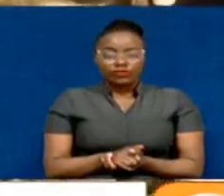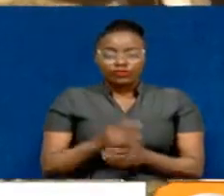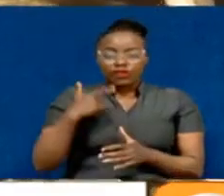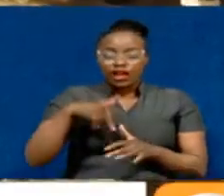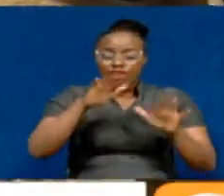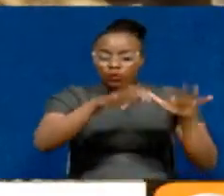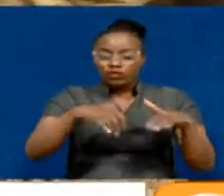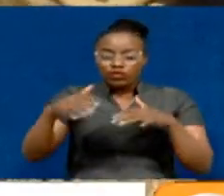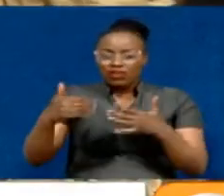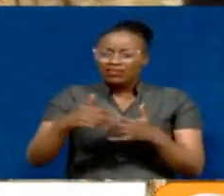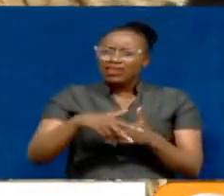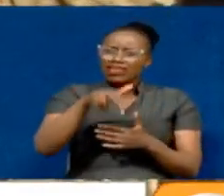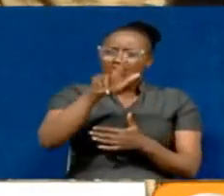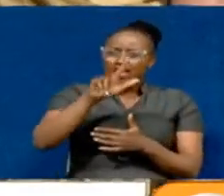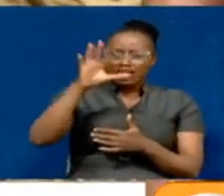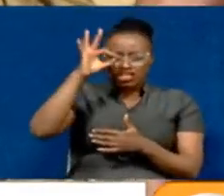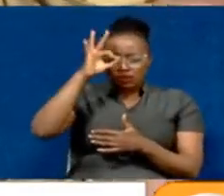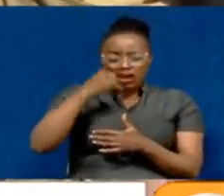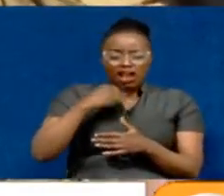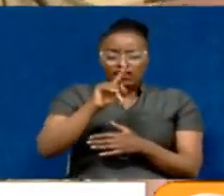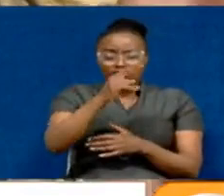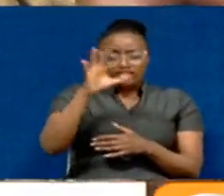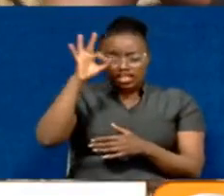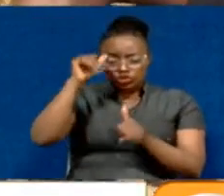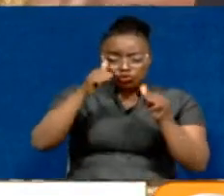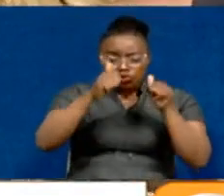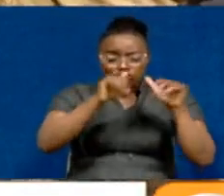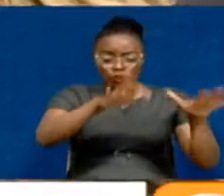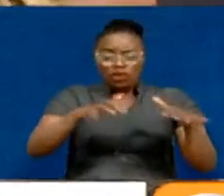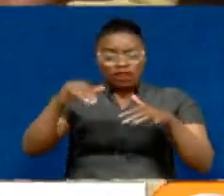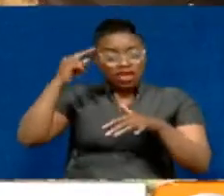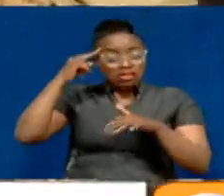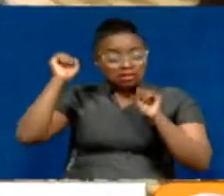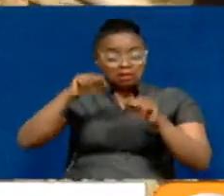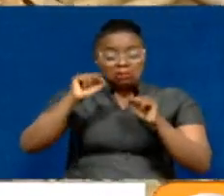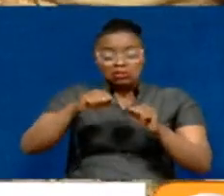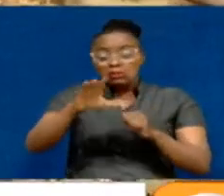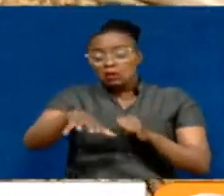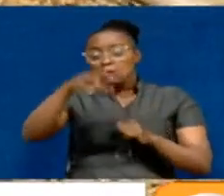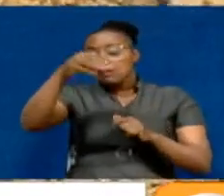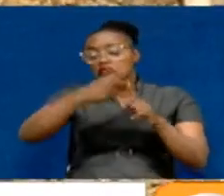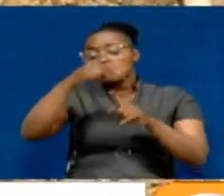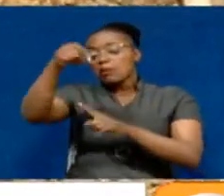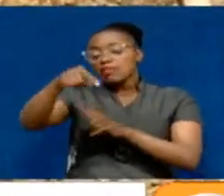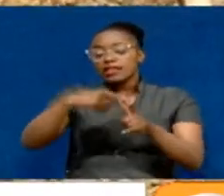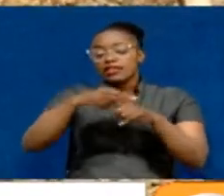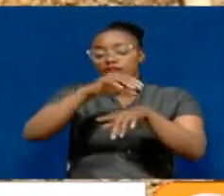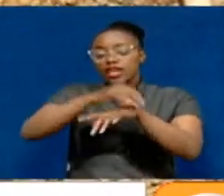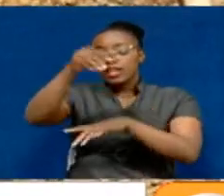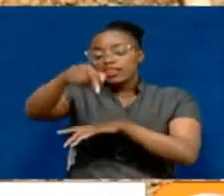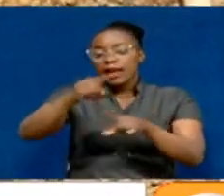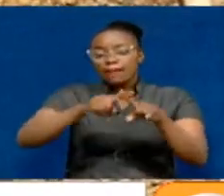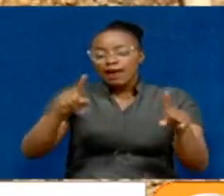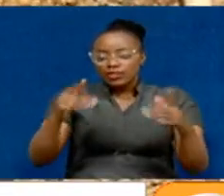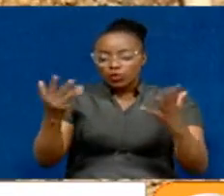Tumesha chimba shimo kama tatu. Kuna ile shimo ya kwanza tulichimba tukidhania tunaweza kumondoa na kule kumfikia kule,